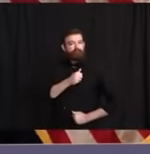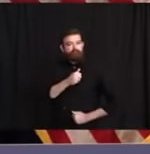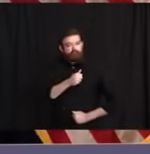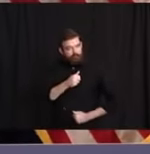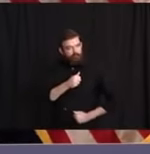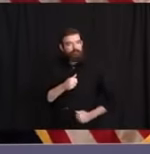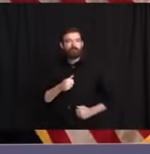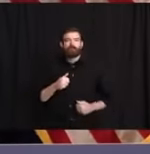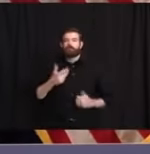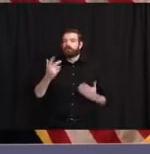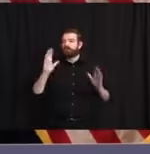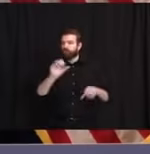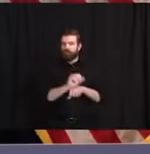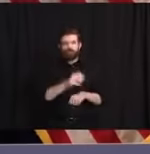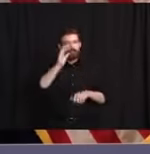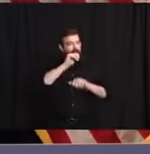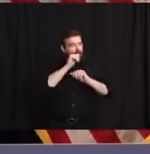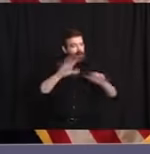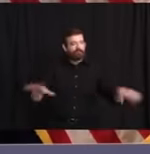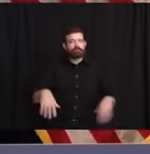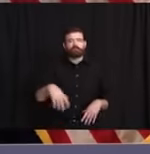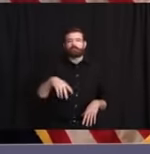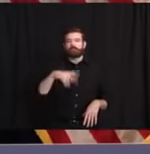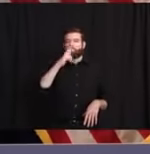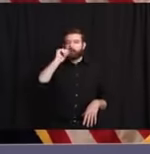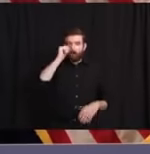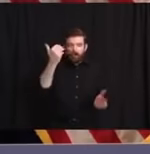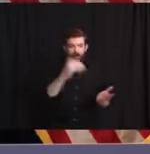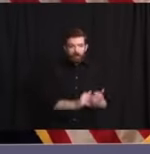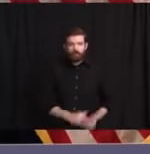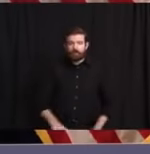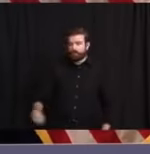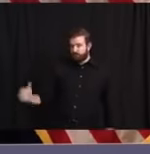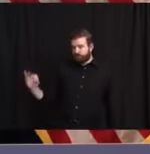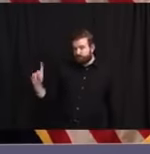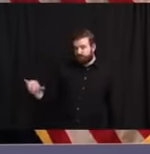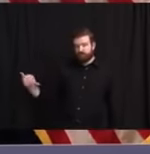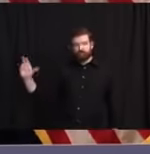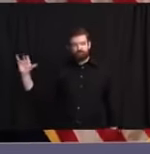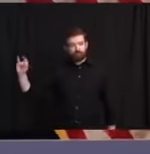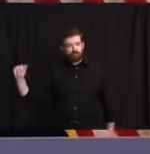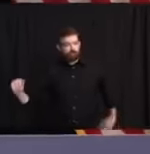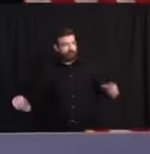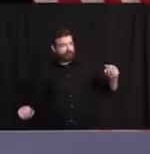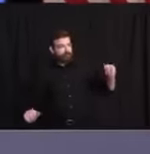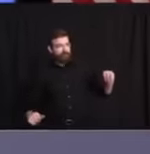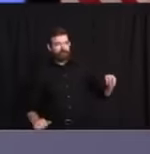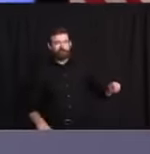back together again tomorrow. Judy, Christina, Pat, Jared, Matt, the whole team, thank you very much.